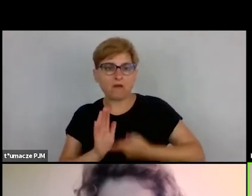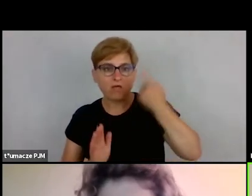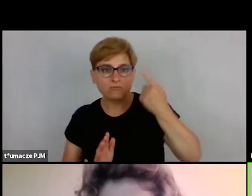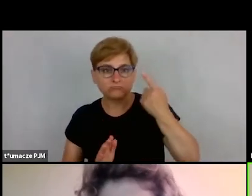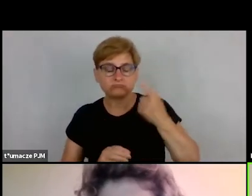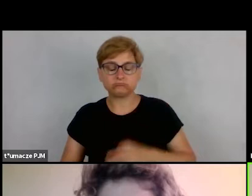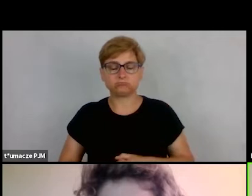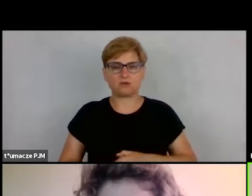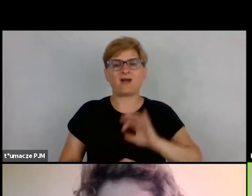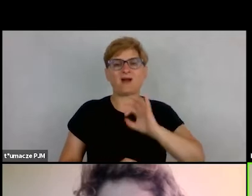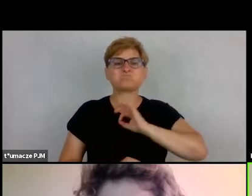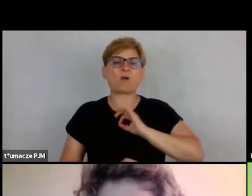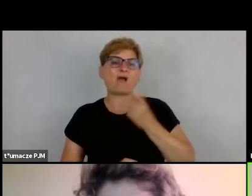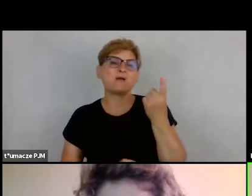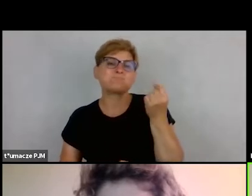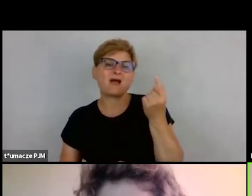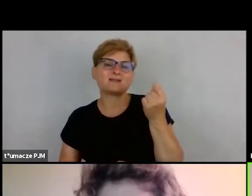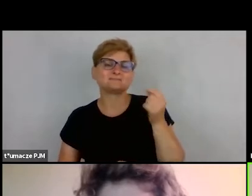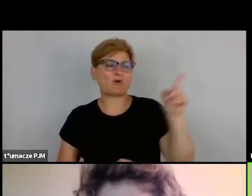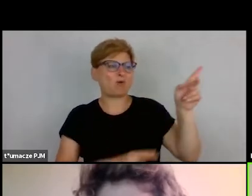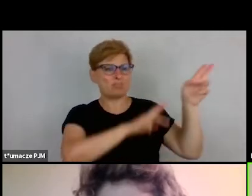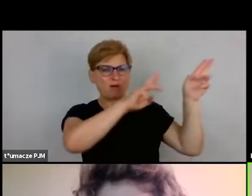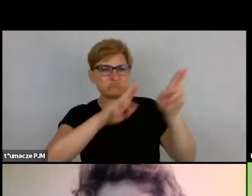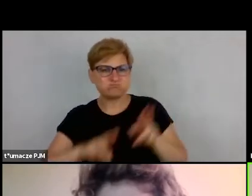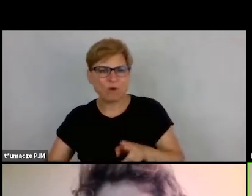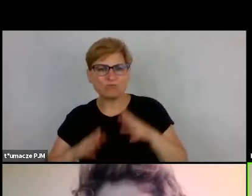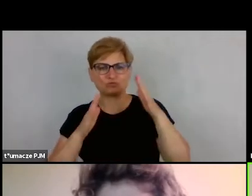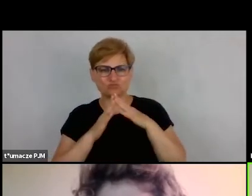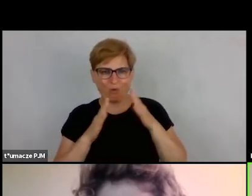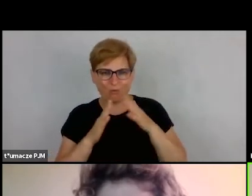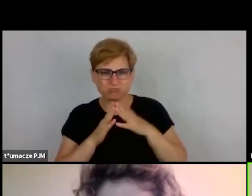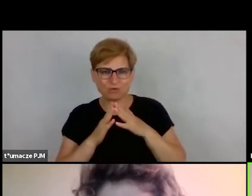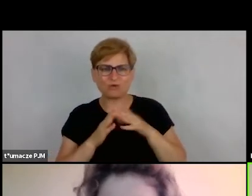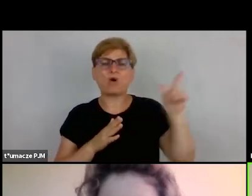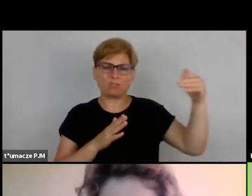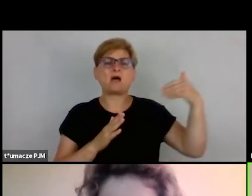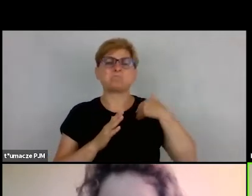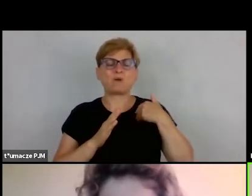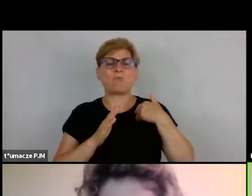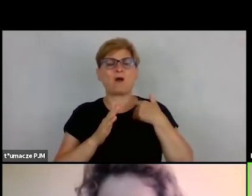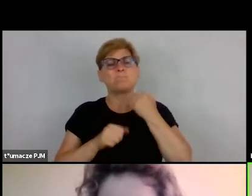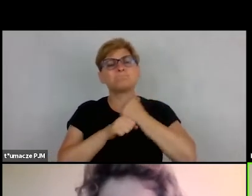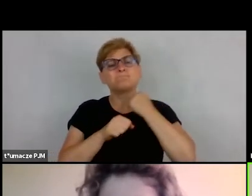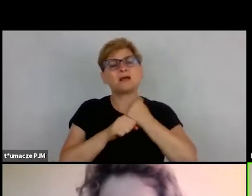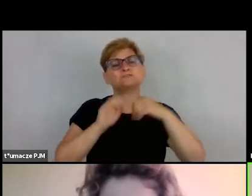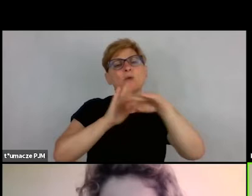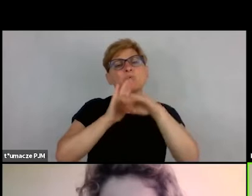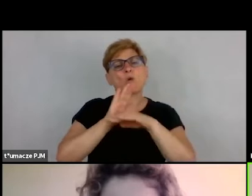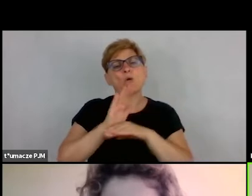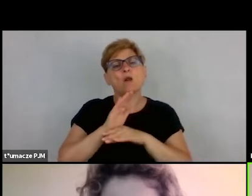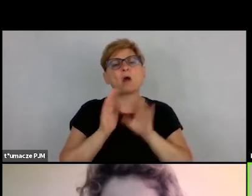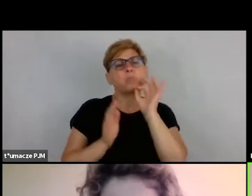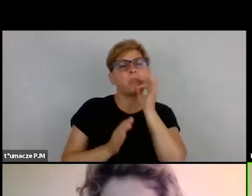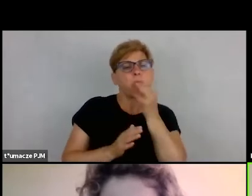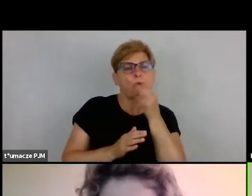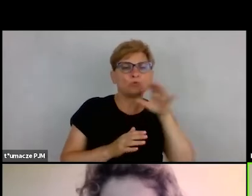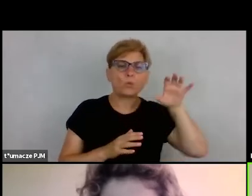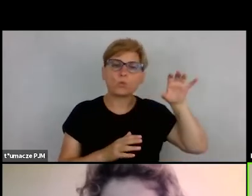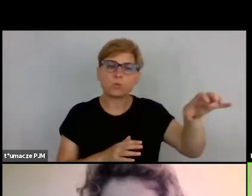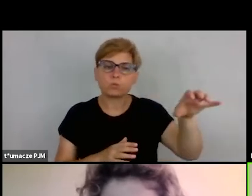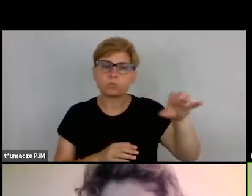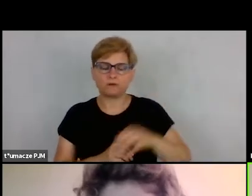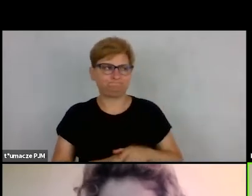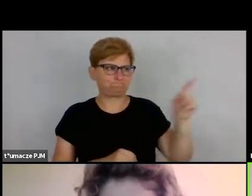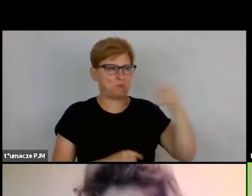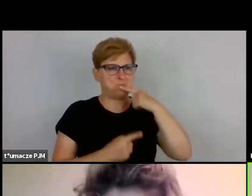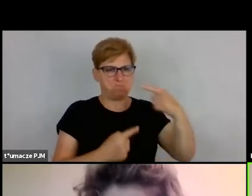guy, from this organization, Men Overcoming Violence, that I mentioned earlier. And she said, that is a community that you are part of,